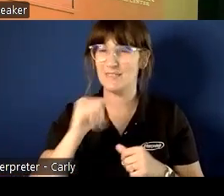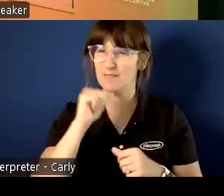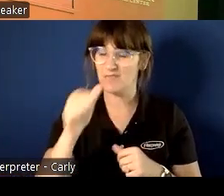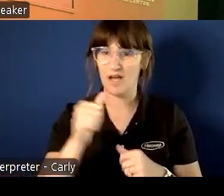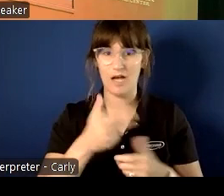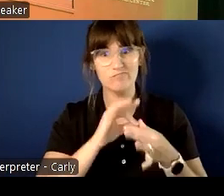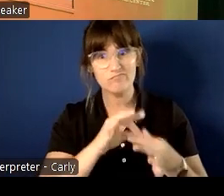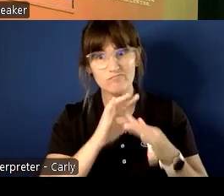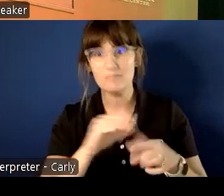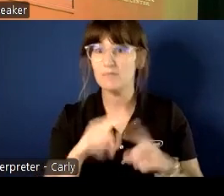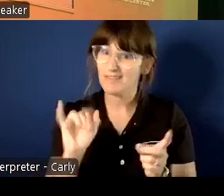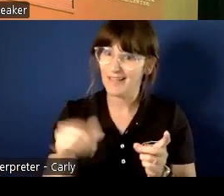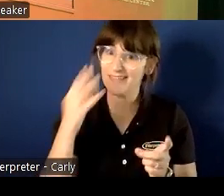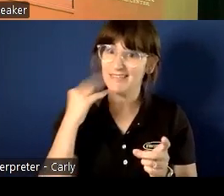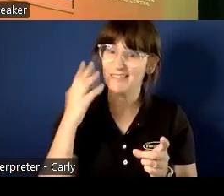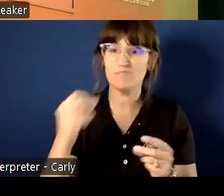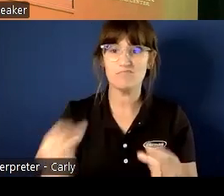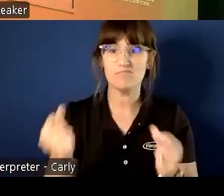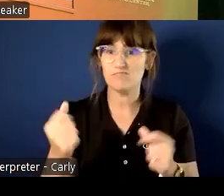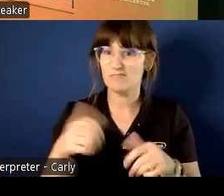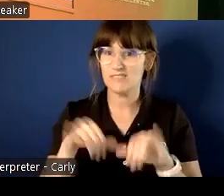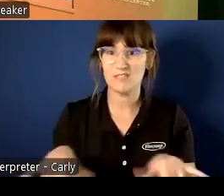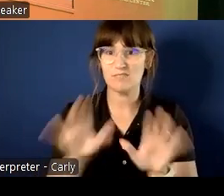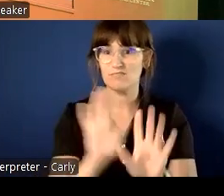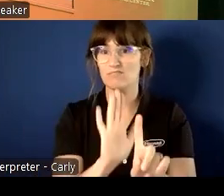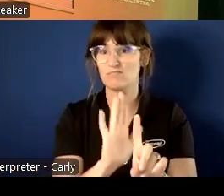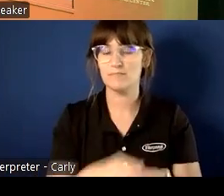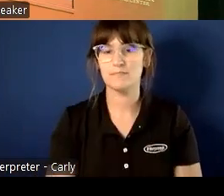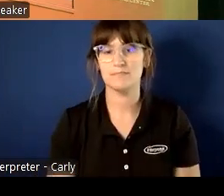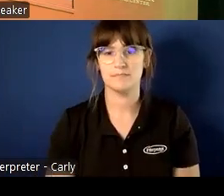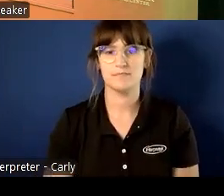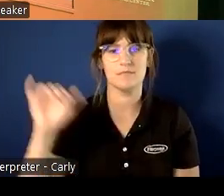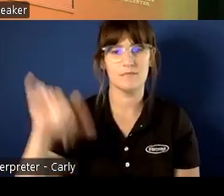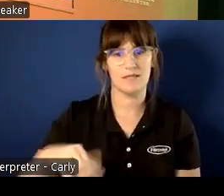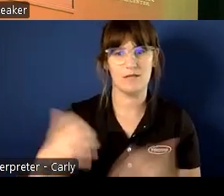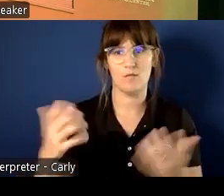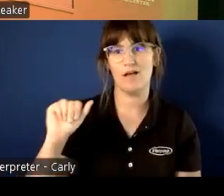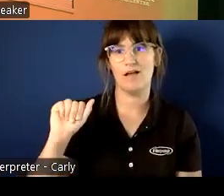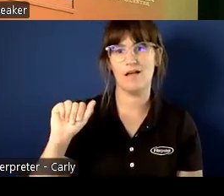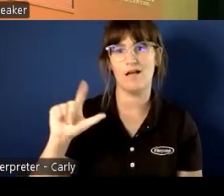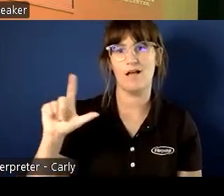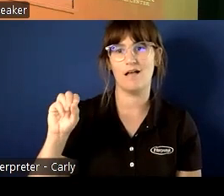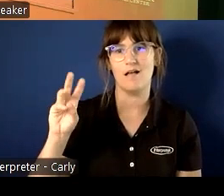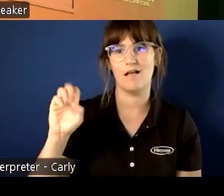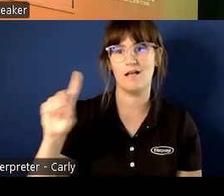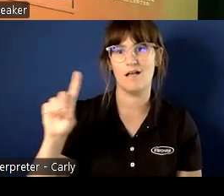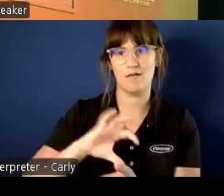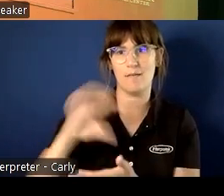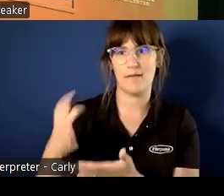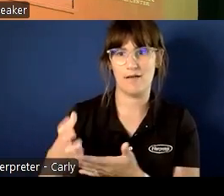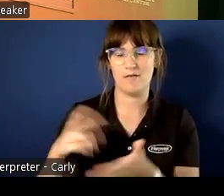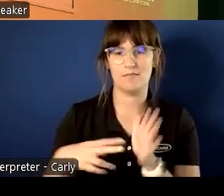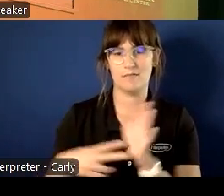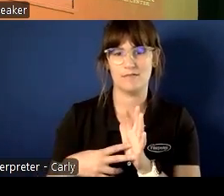works. So that's what allowed amount means. And as an economist, that's what we call